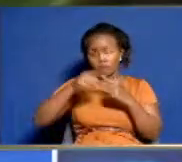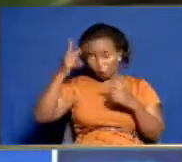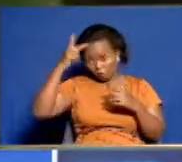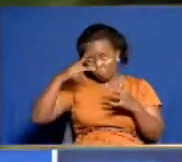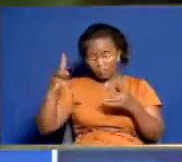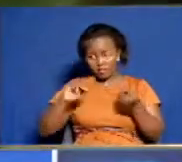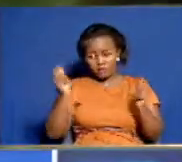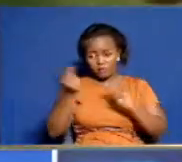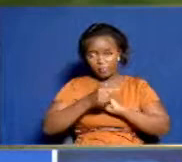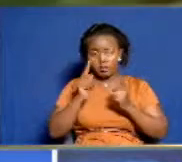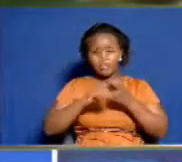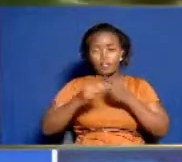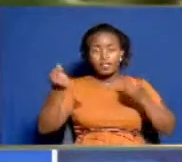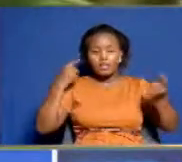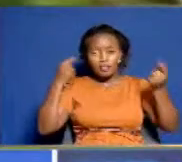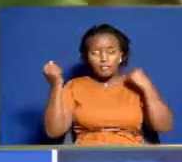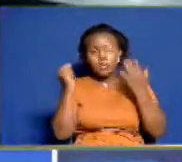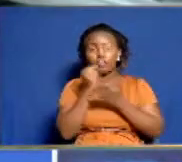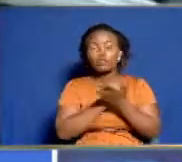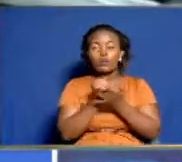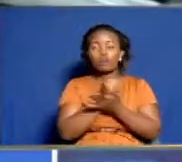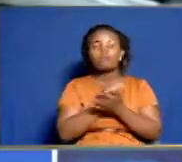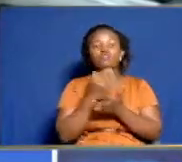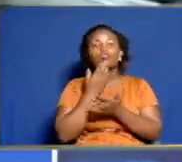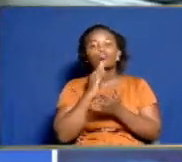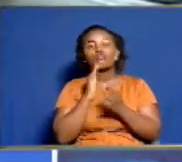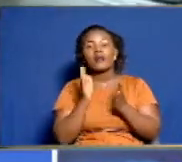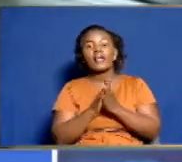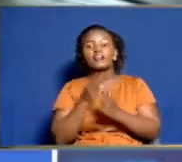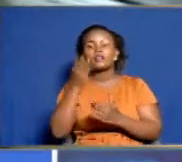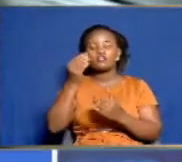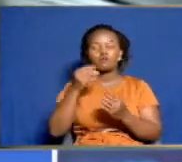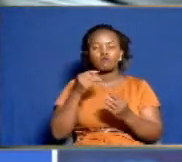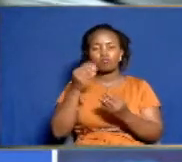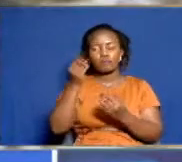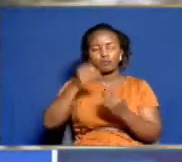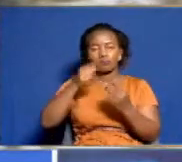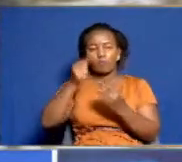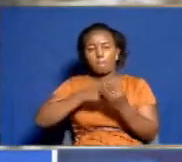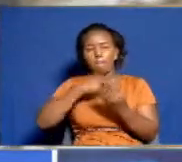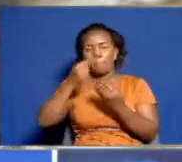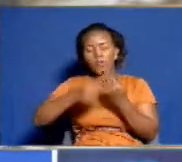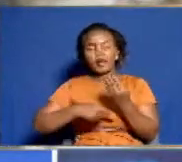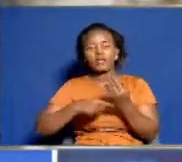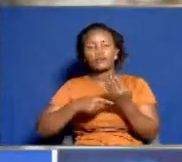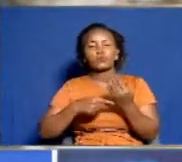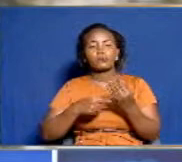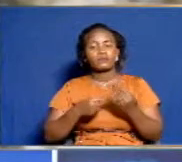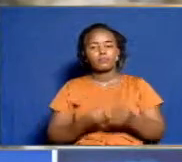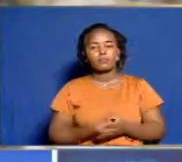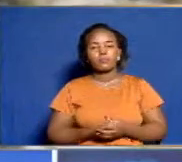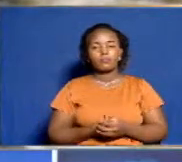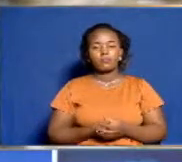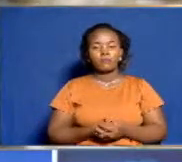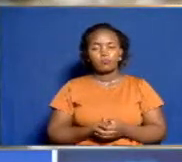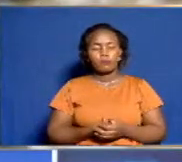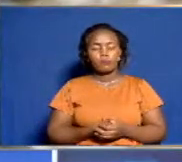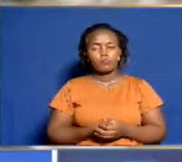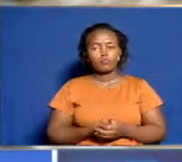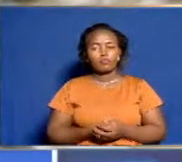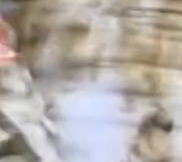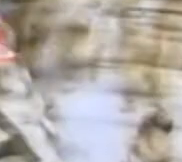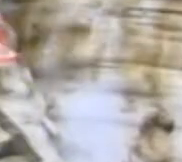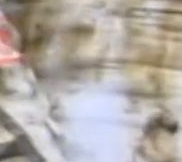tea, coffee, sugar, and potato value chains. Benson Njue reporting for Channel One Business.